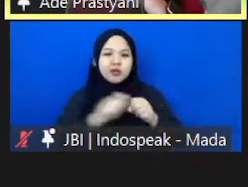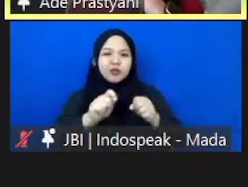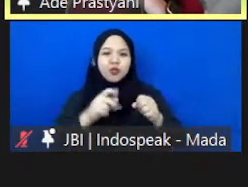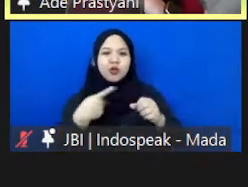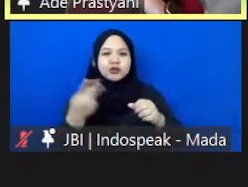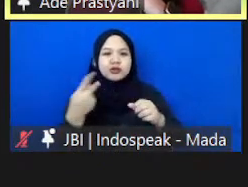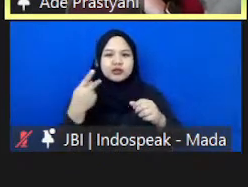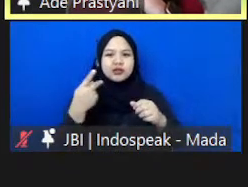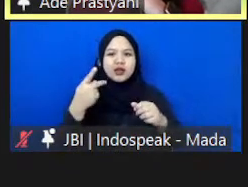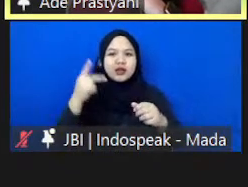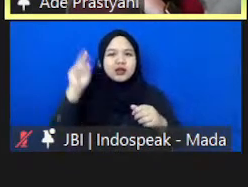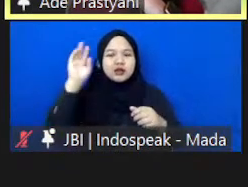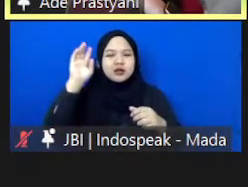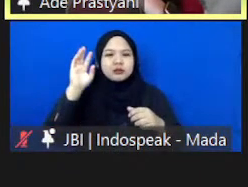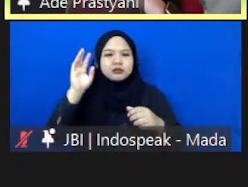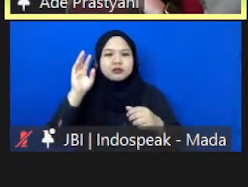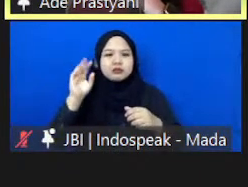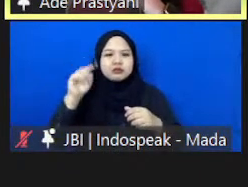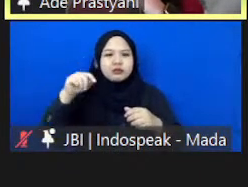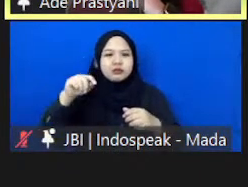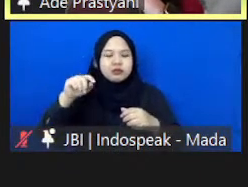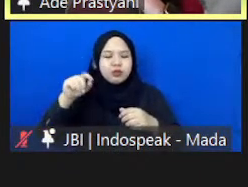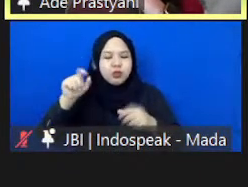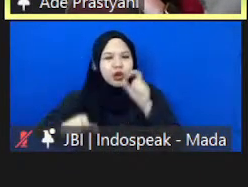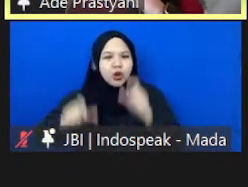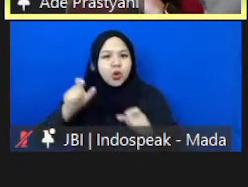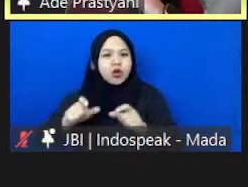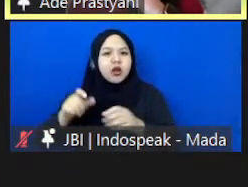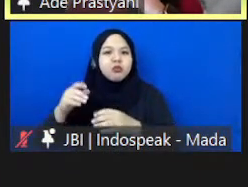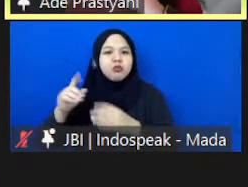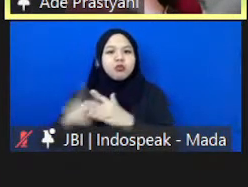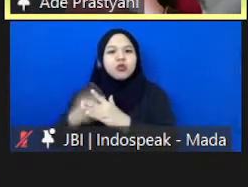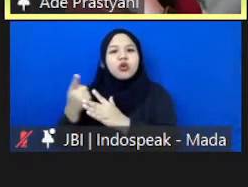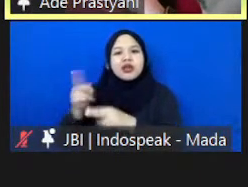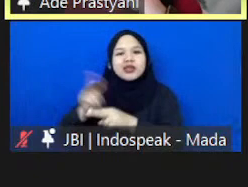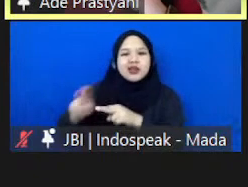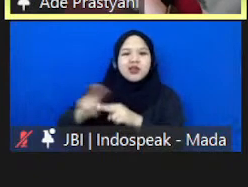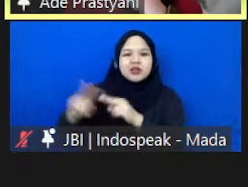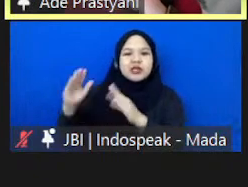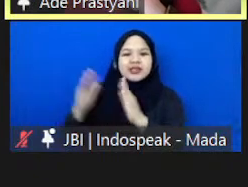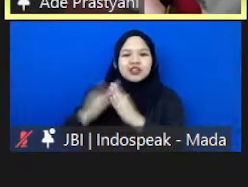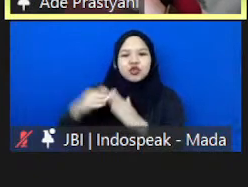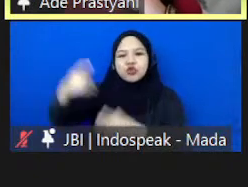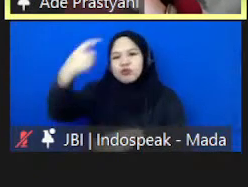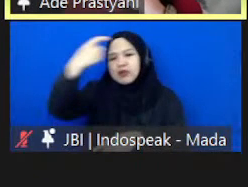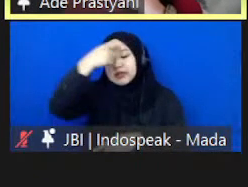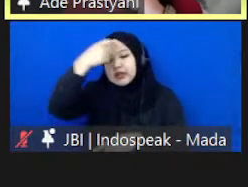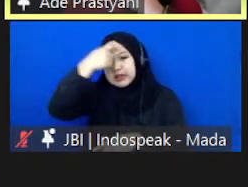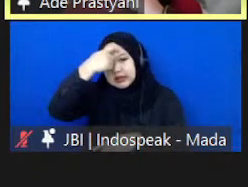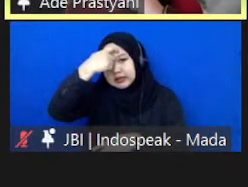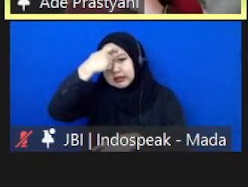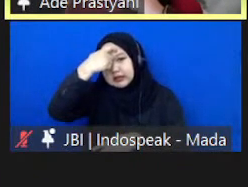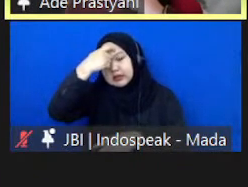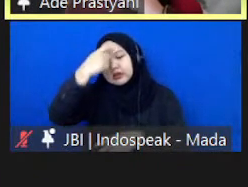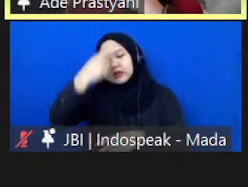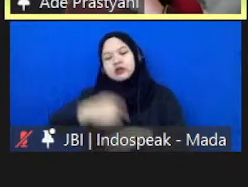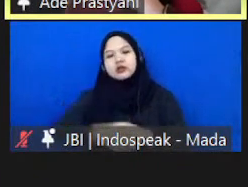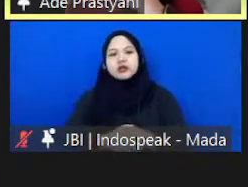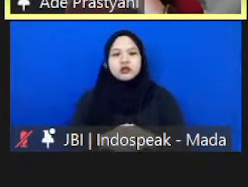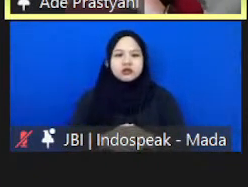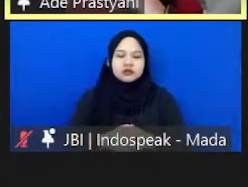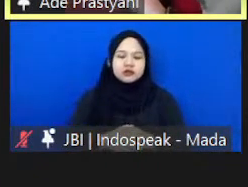of a hospital-based care. Since then, there has been a change of wind to invest in building community-based mental health